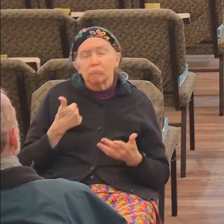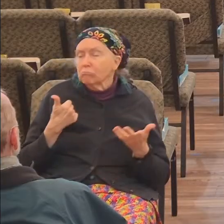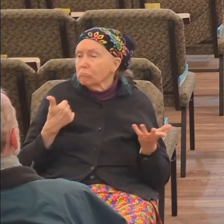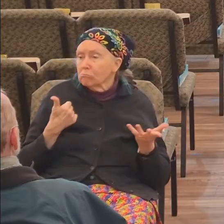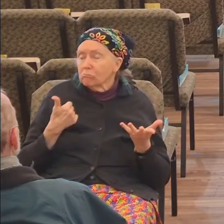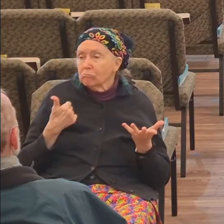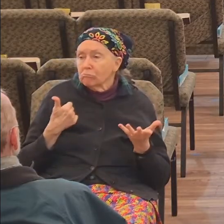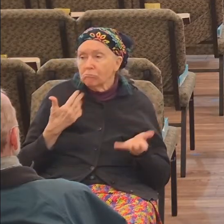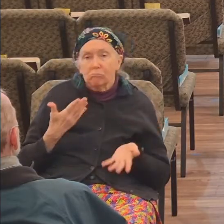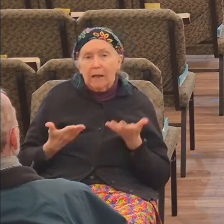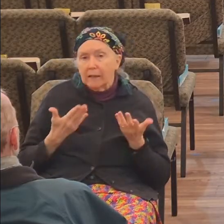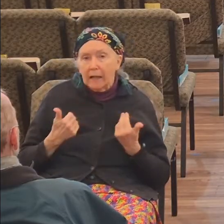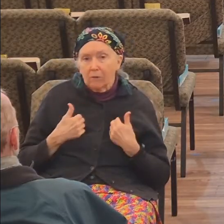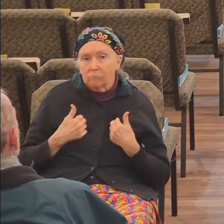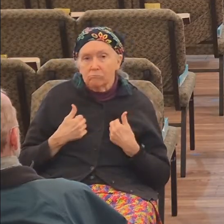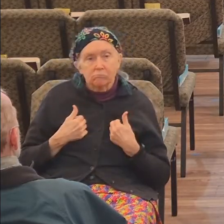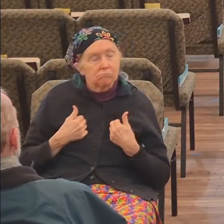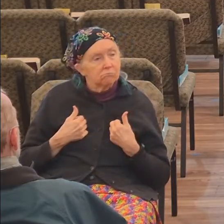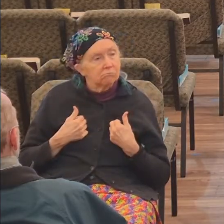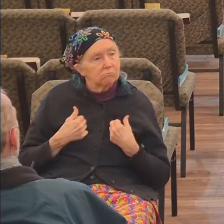might there be?